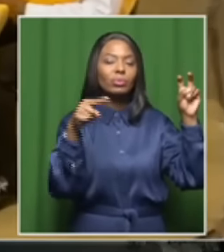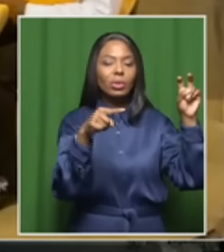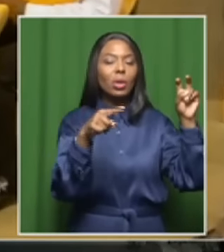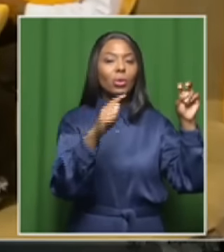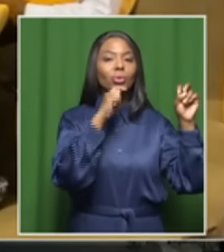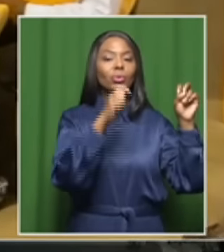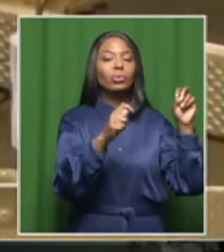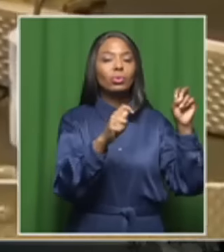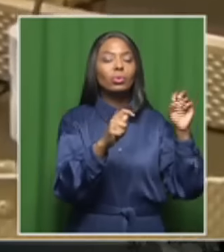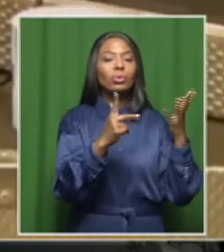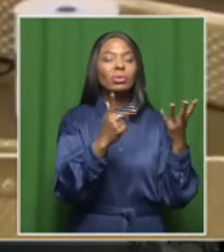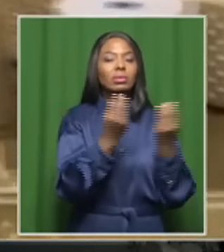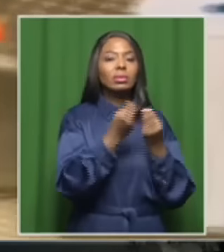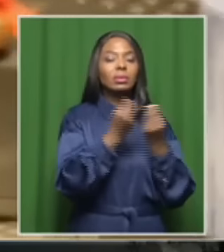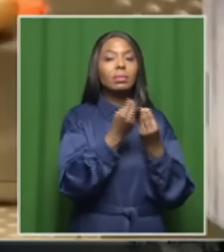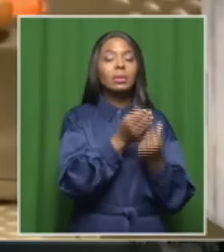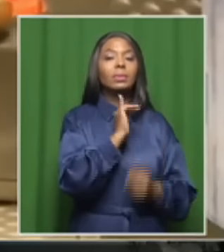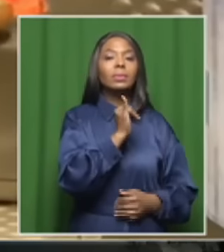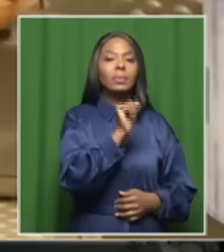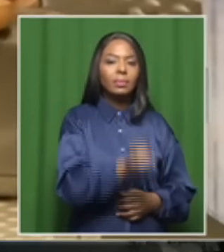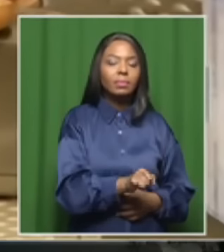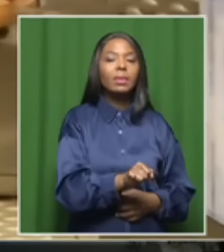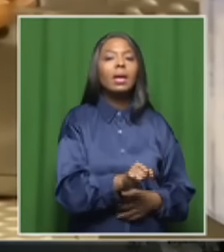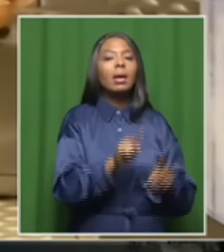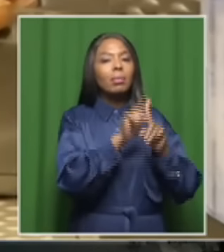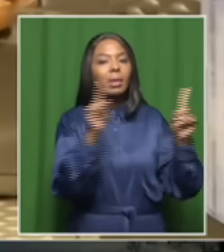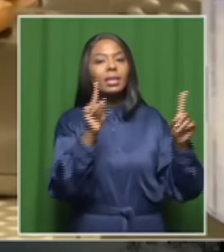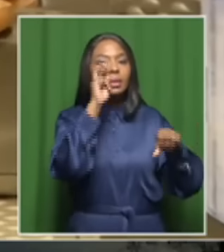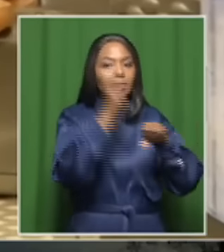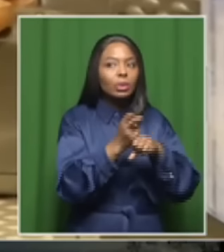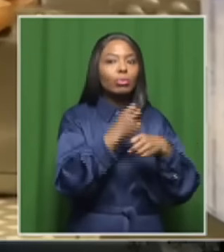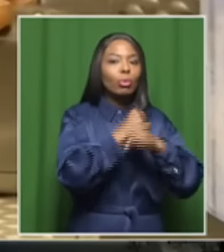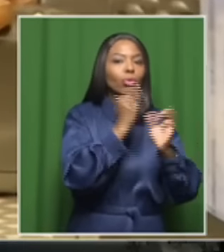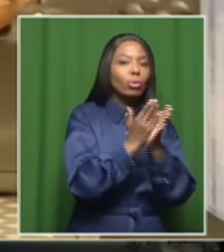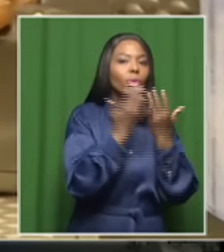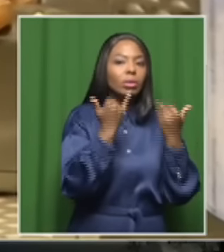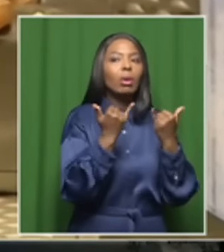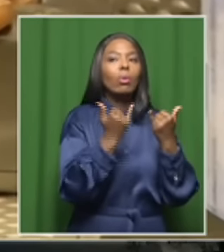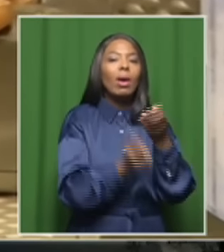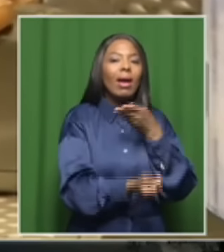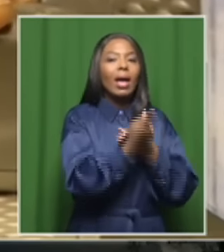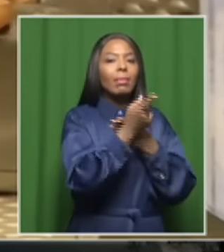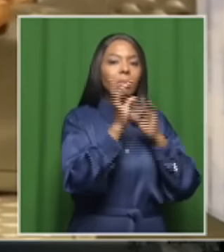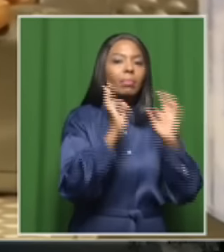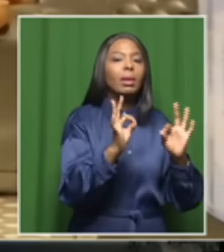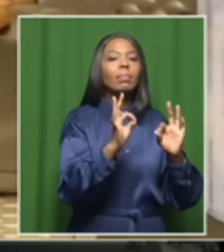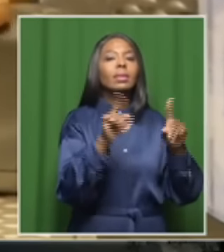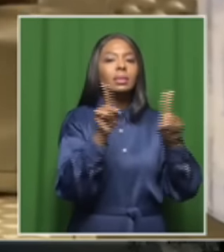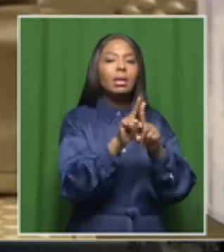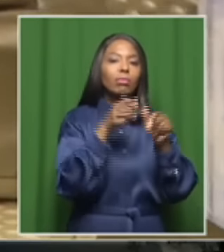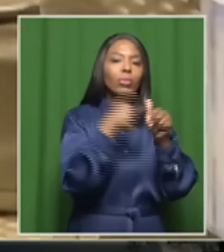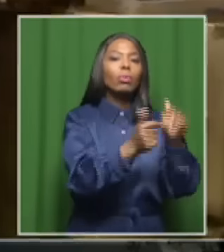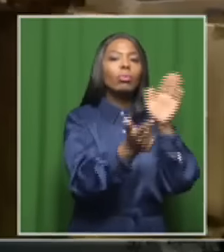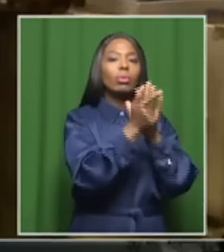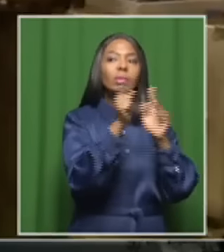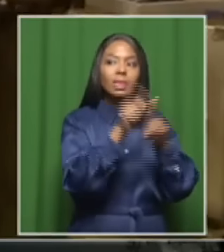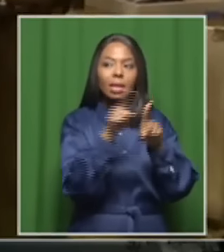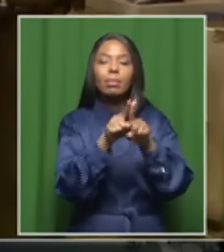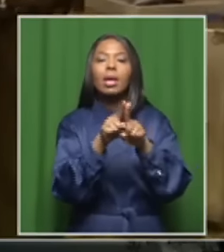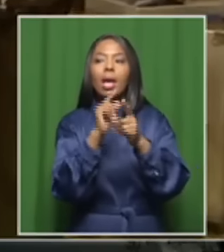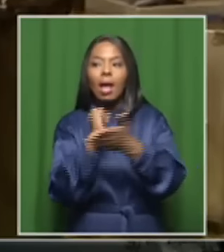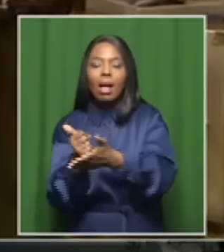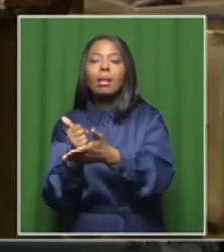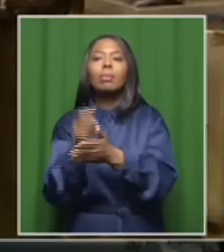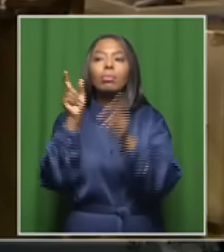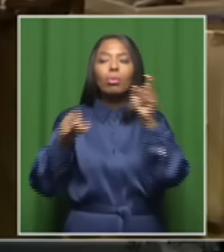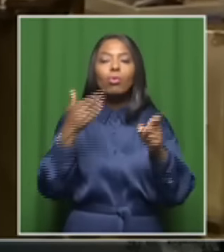tricky catch-22 situation, but we are obviously standing on the side of the beneficiaries